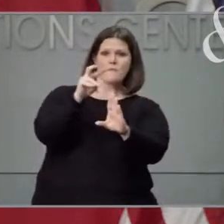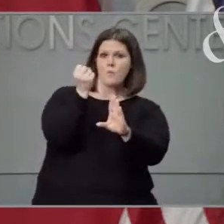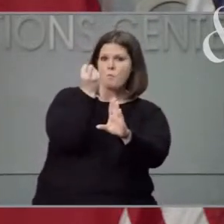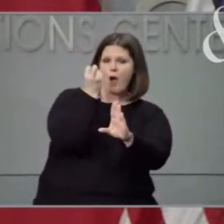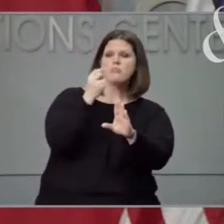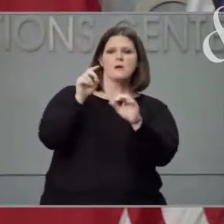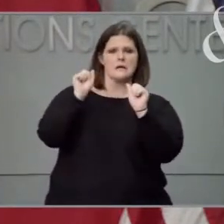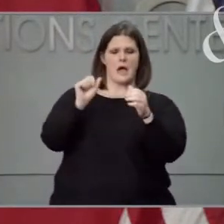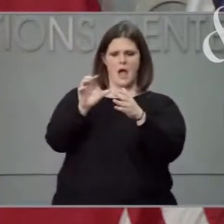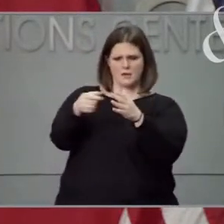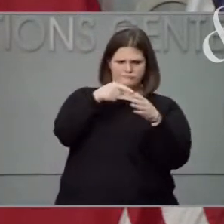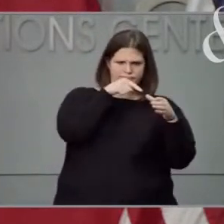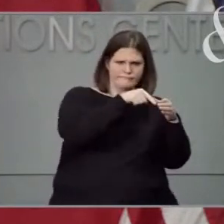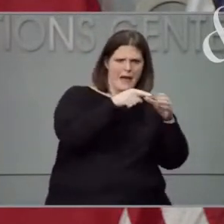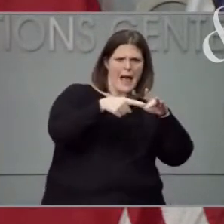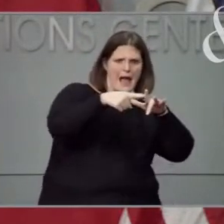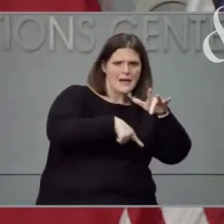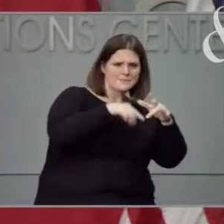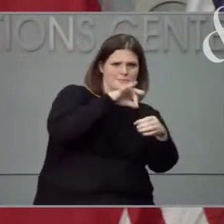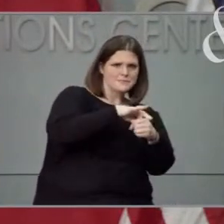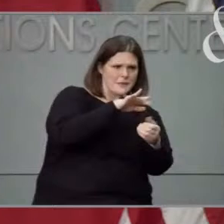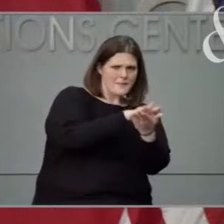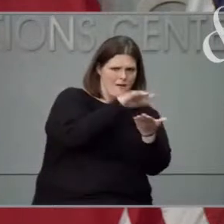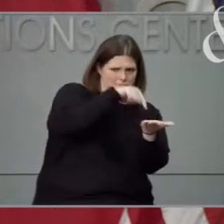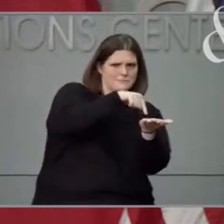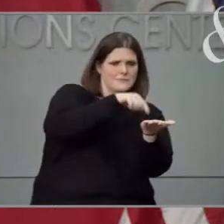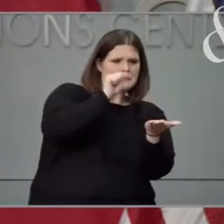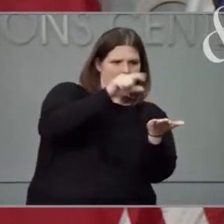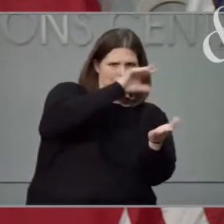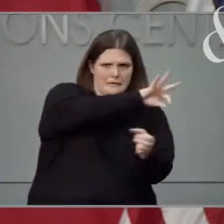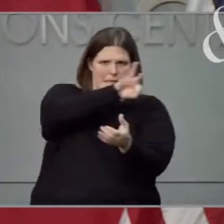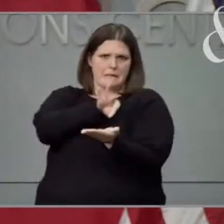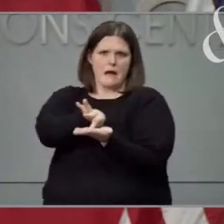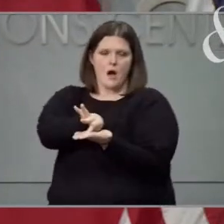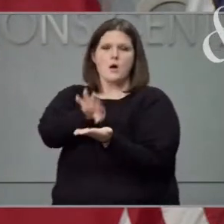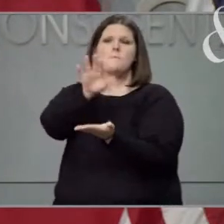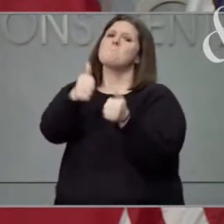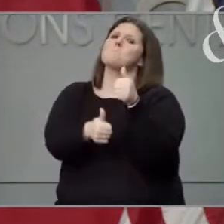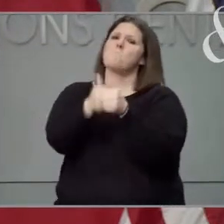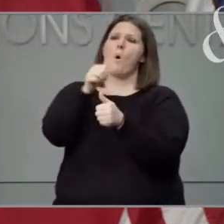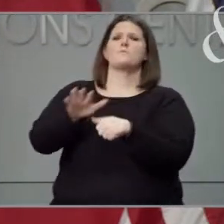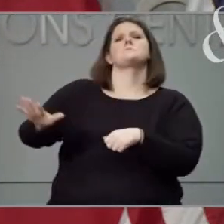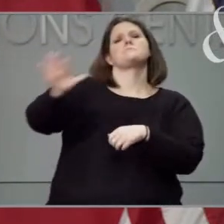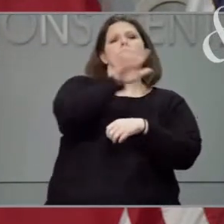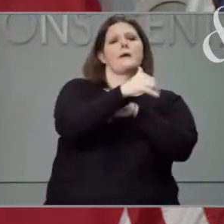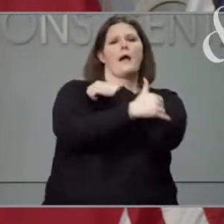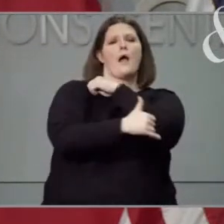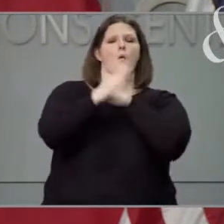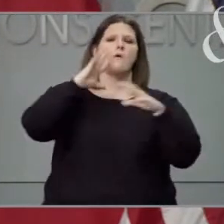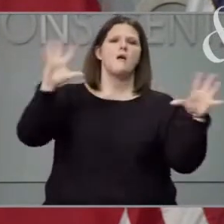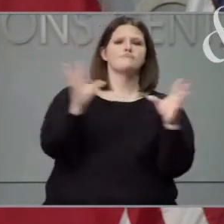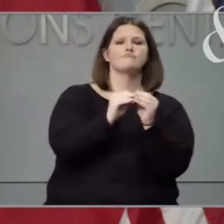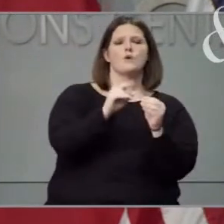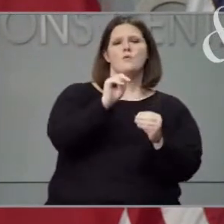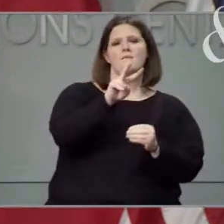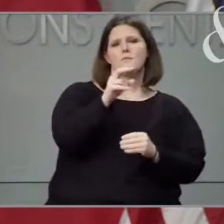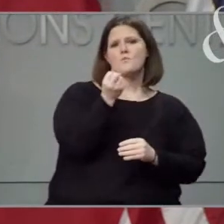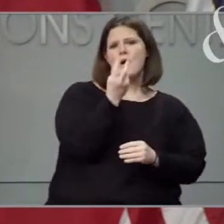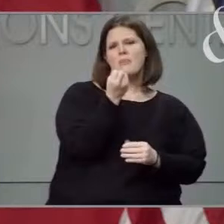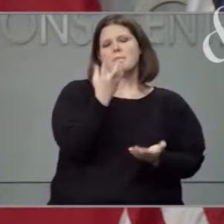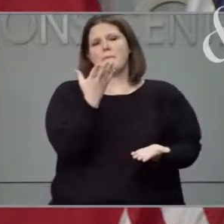those absentee ballots. But in most cases, the counties are going to be meeting November the 12th or perhaps November the 13th.